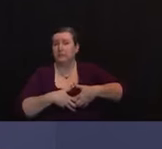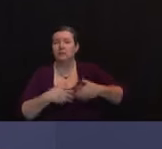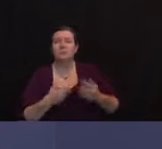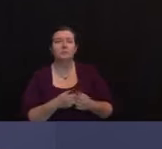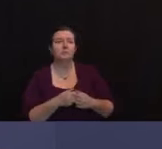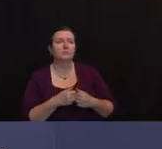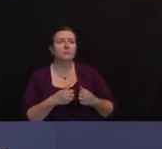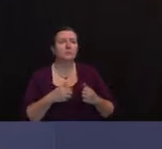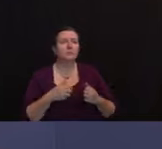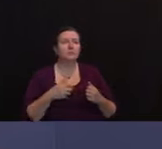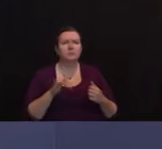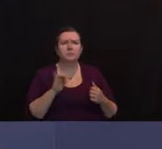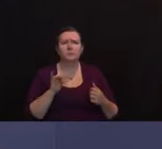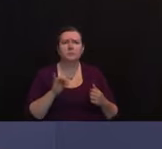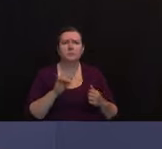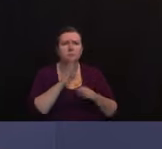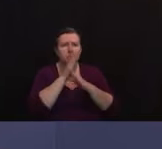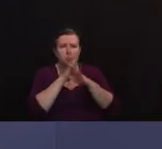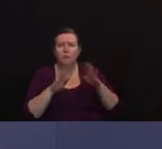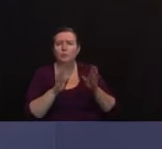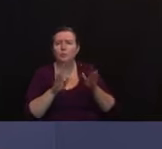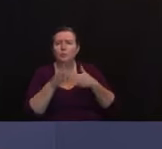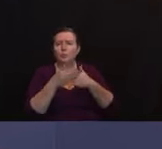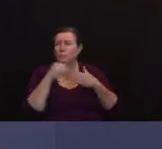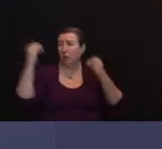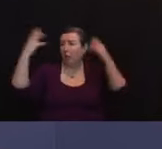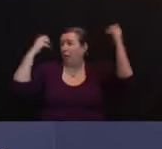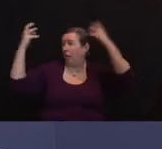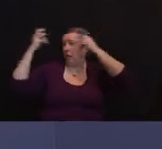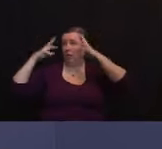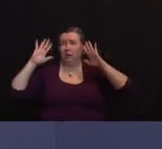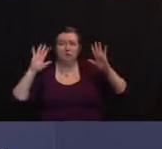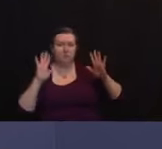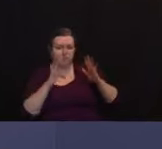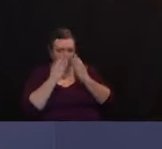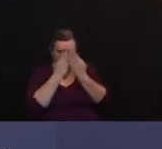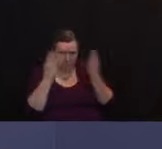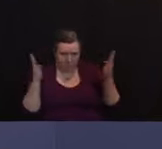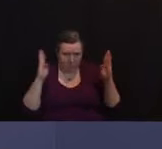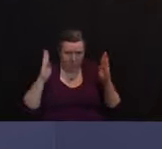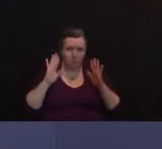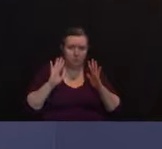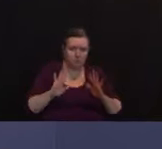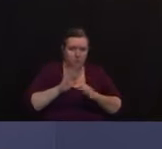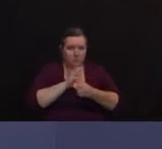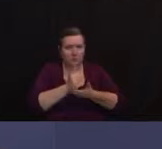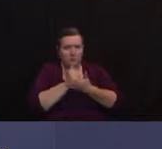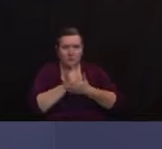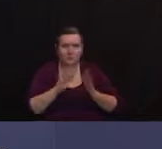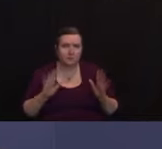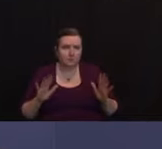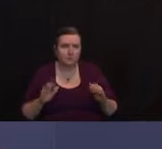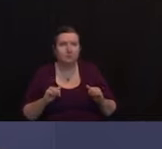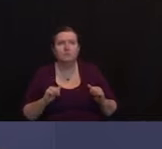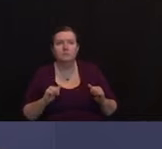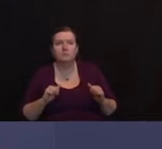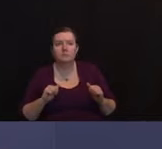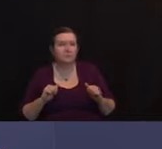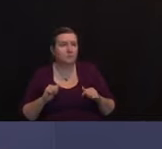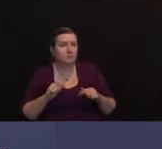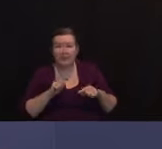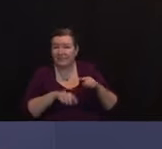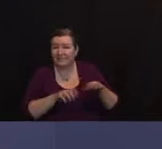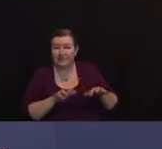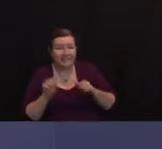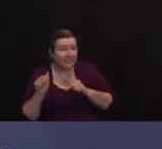more appropriate to help those individuals through. For those that cannot leave their homes, they will be part of our